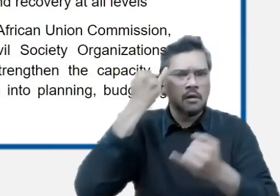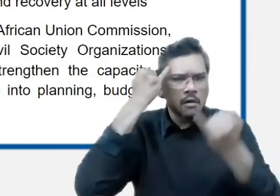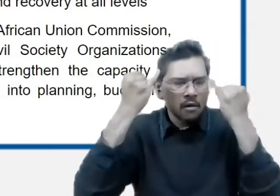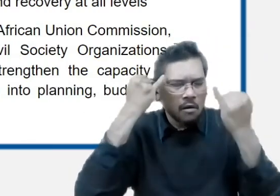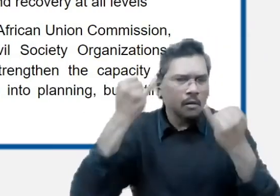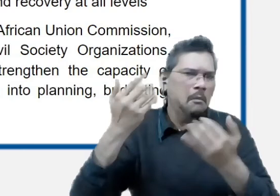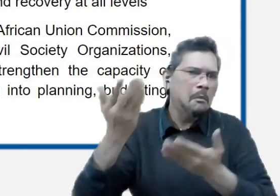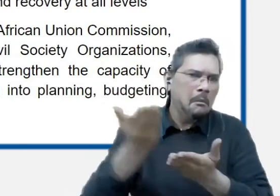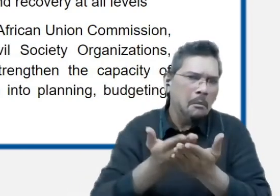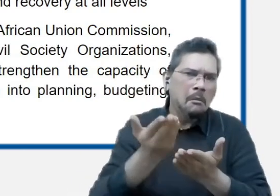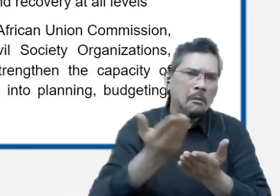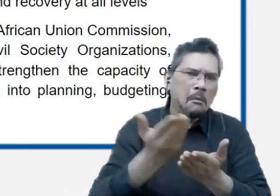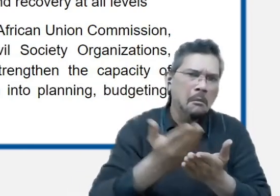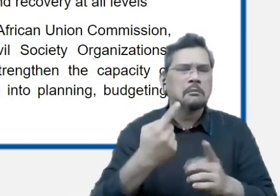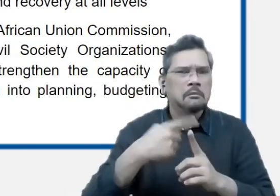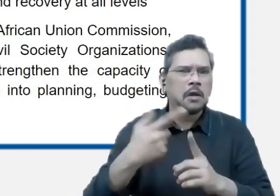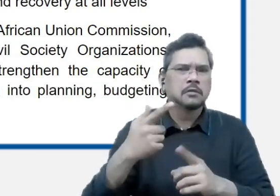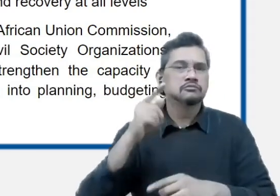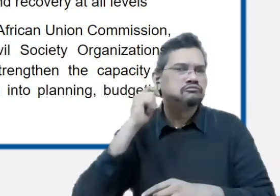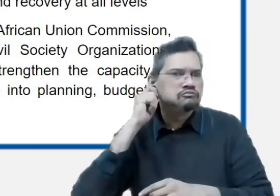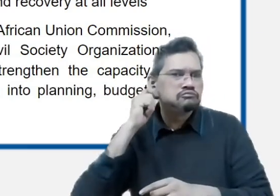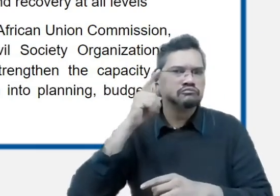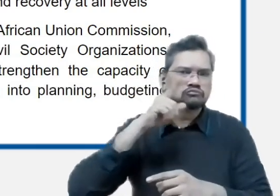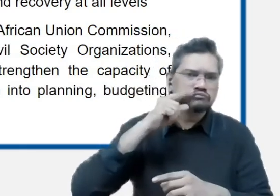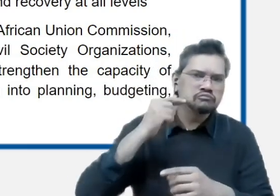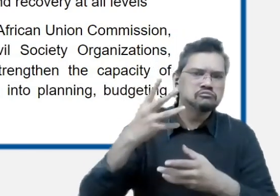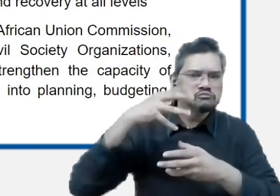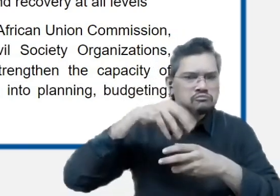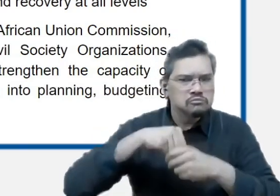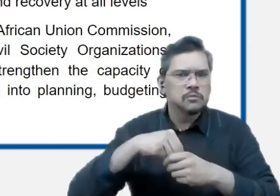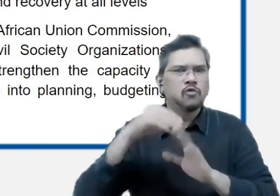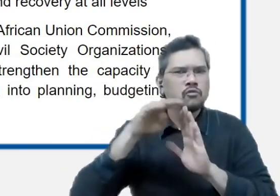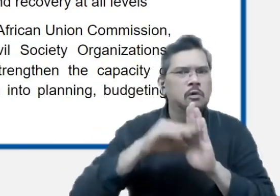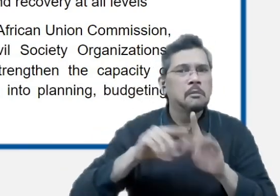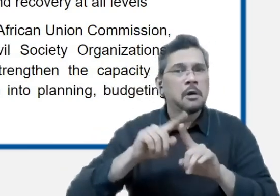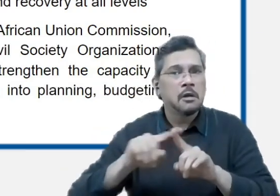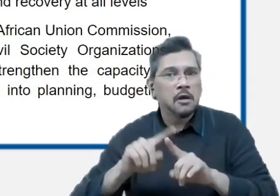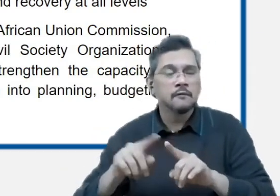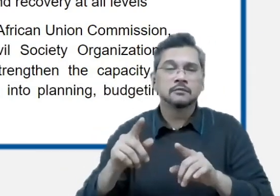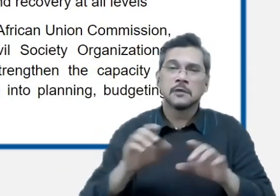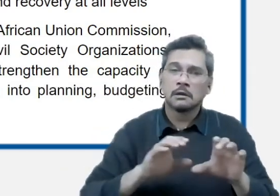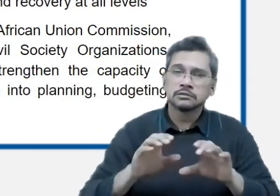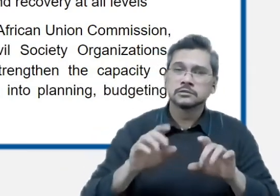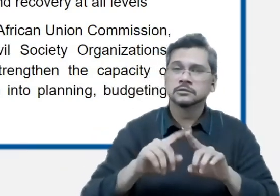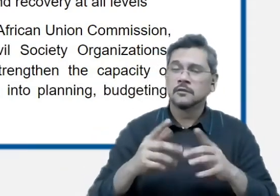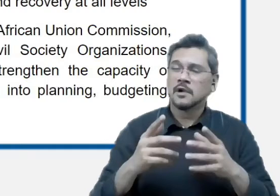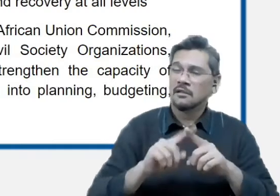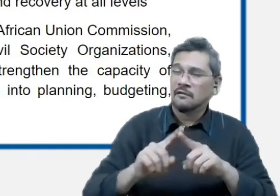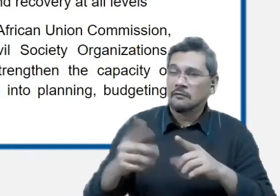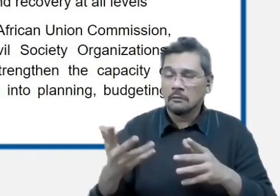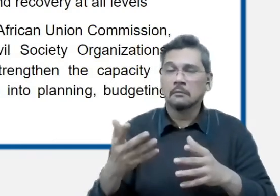reduction strategies, programs, and plans of action in coherence with climate change adaptation,